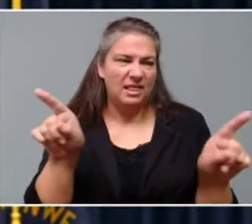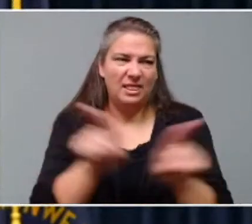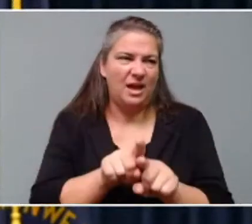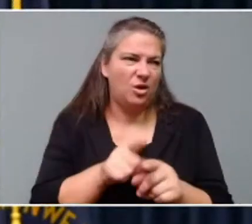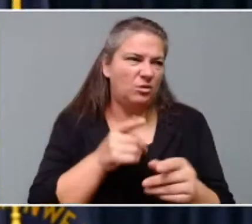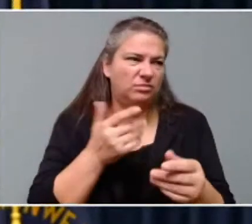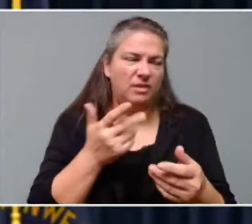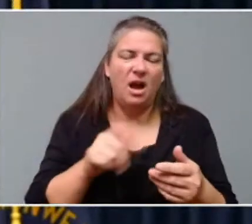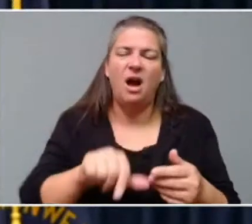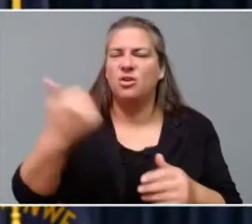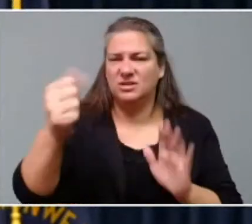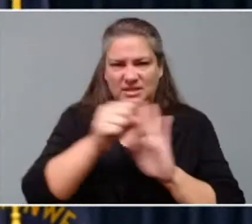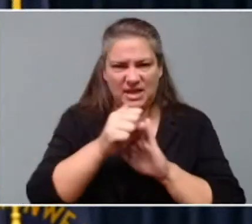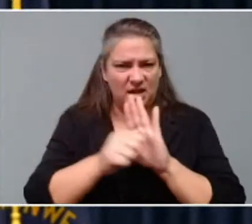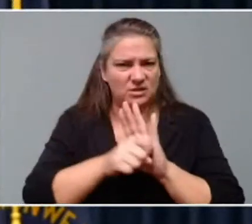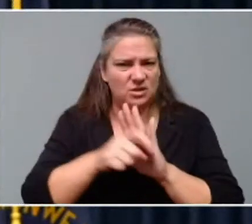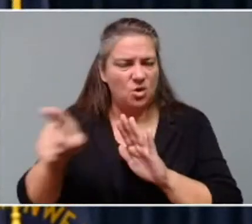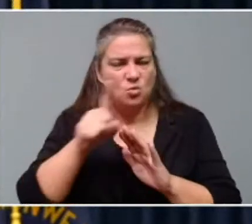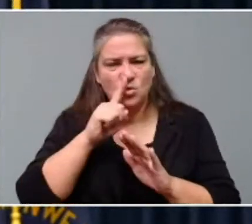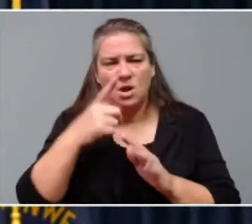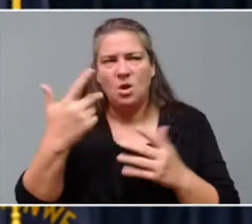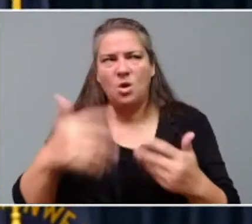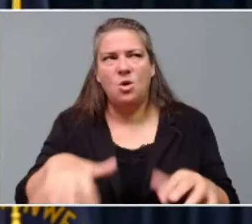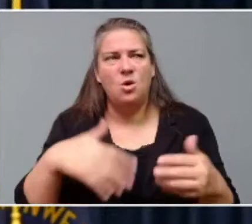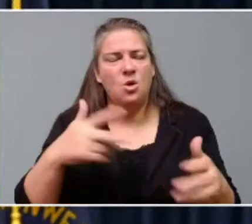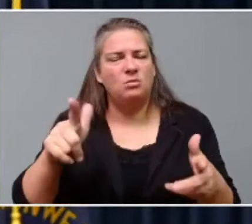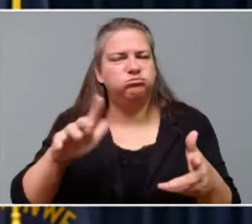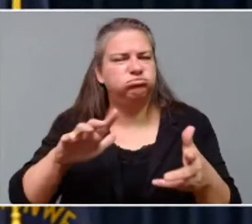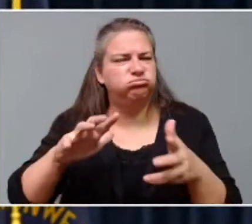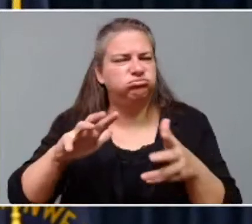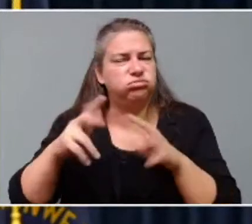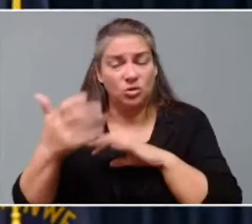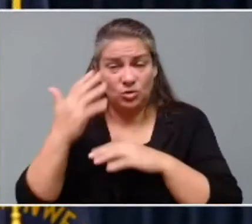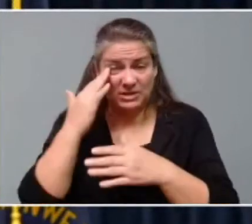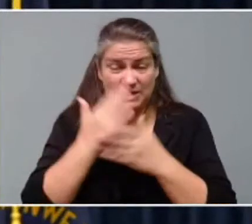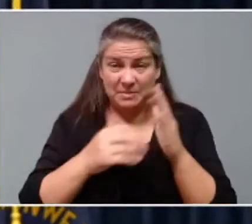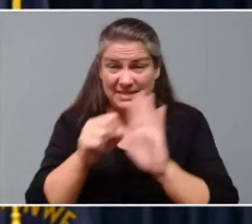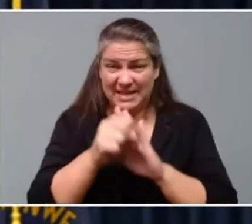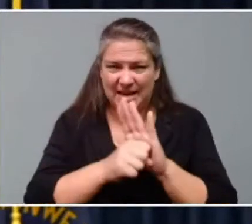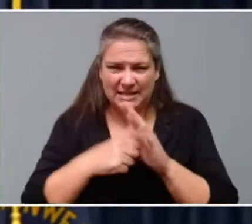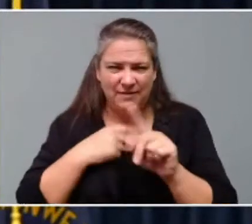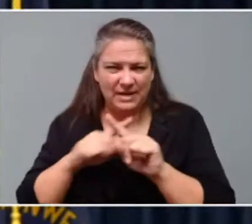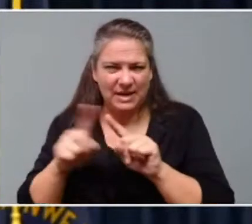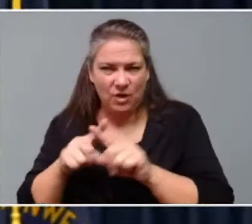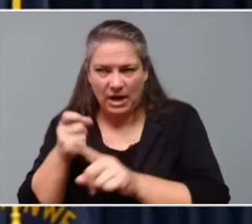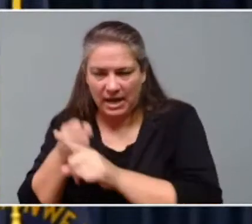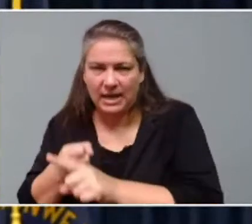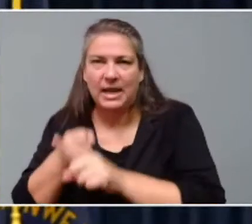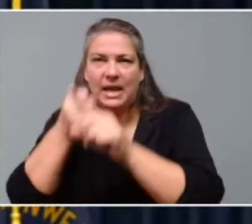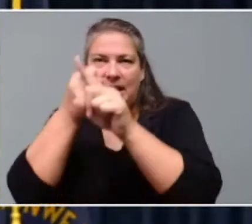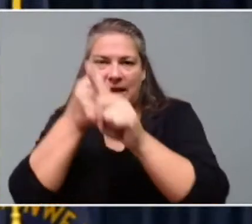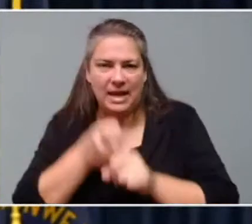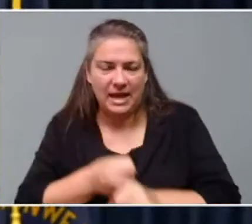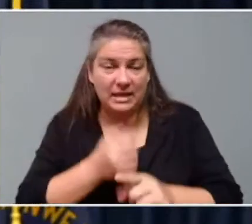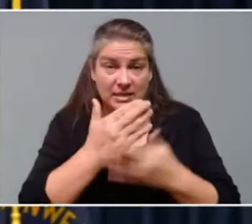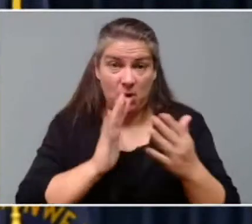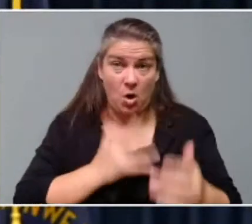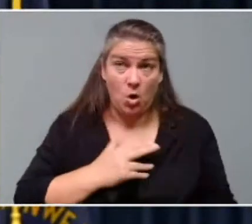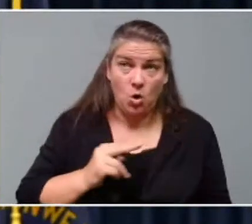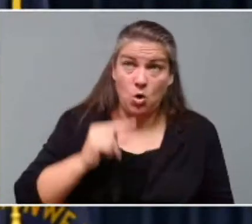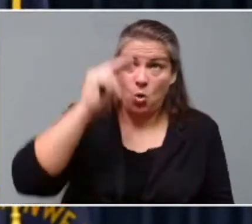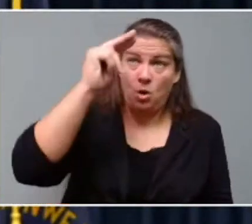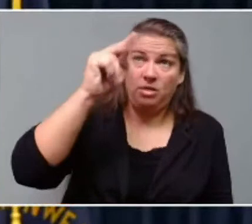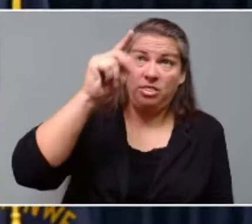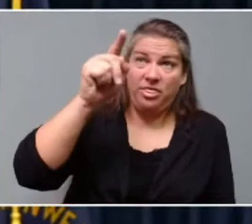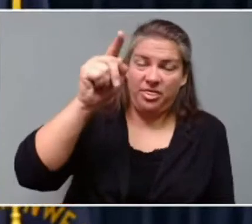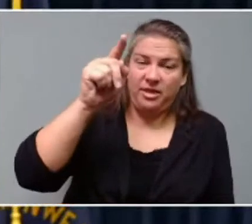many other states. And remember, states are getting hit at different times. We got states to our north that are going to be a couple weeks